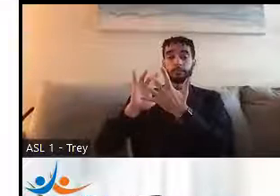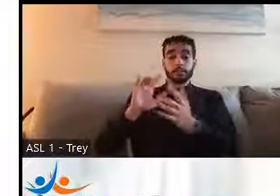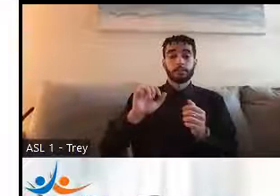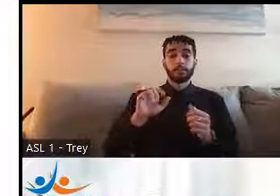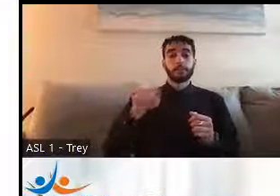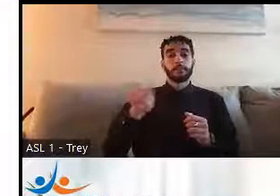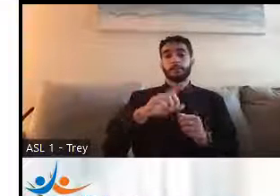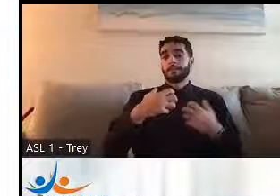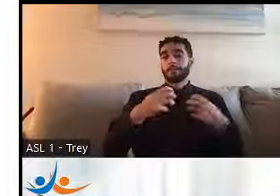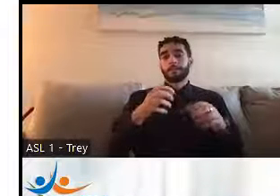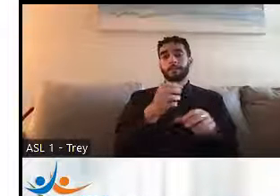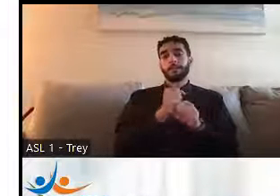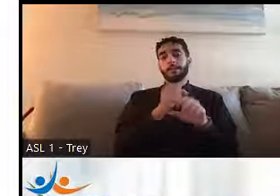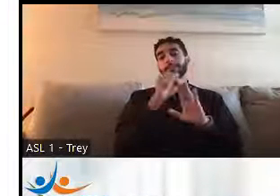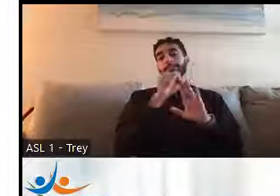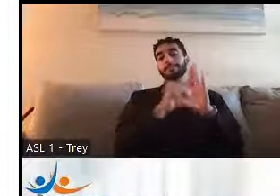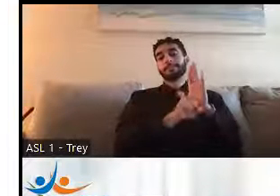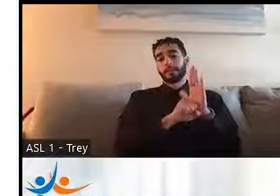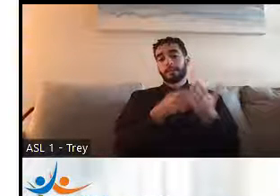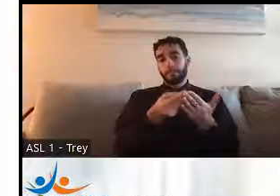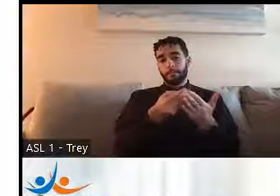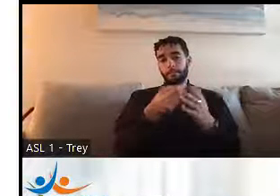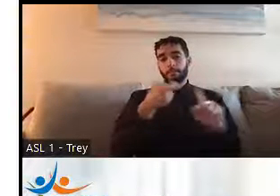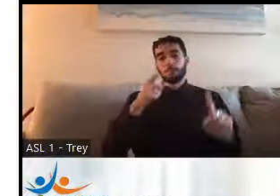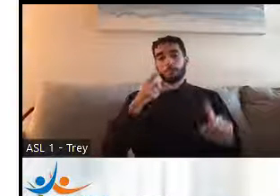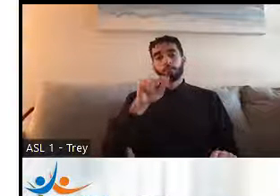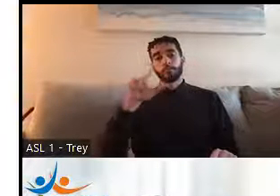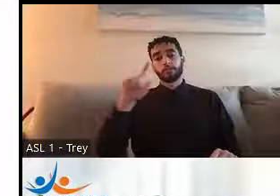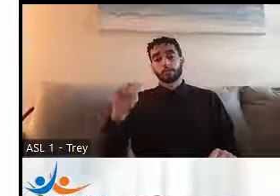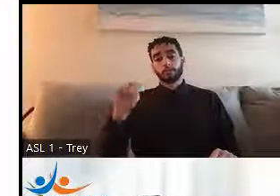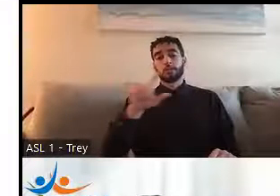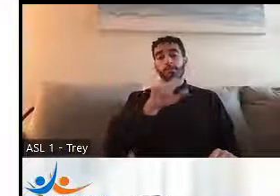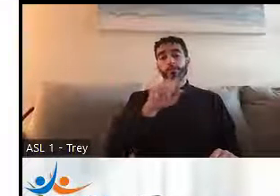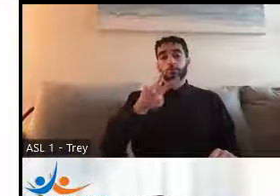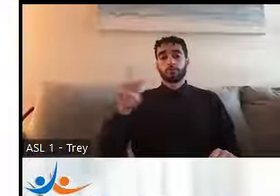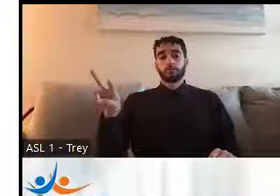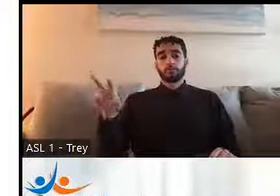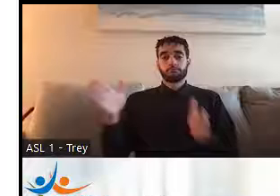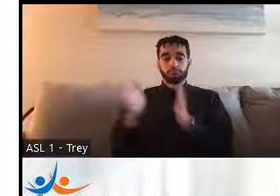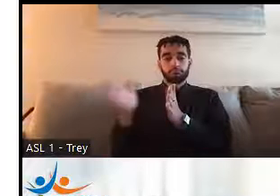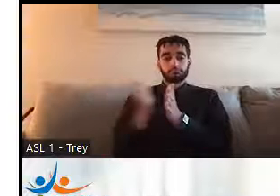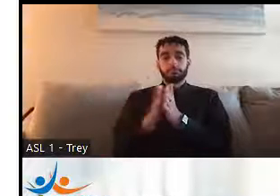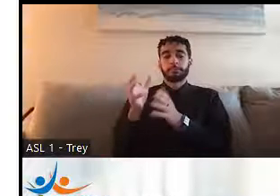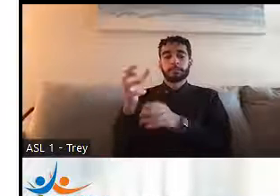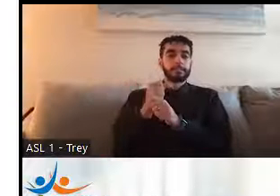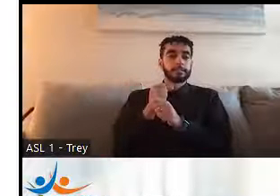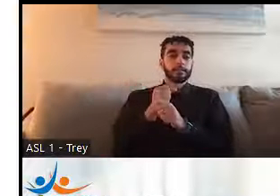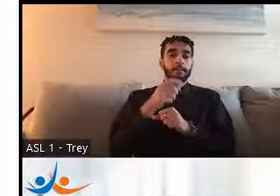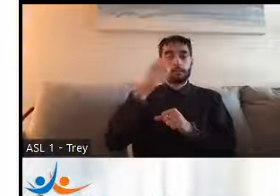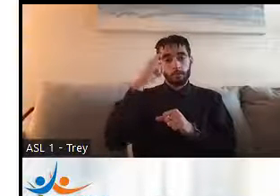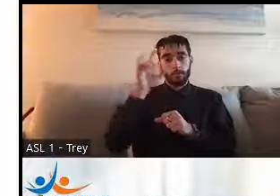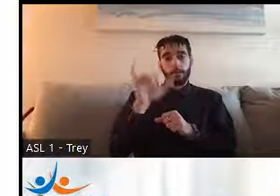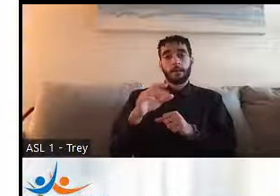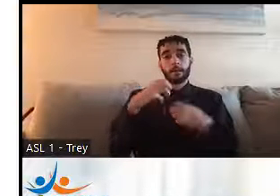state funding from 2020 to 2022 to award 6 local health departments to pilot the Healthy Brain Initiative work in